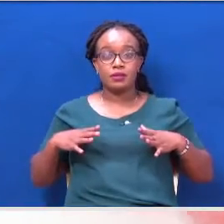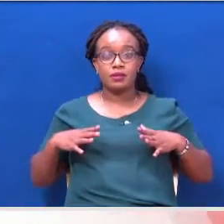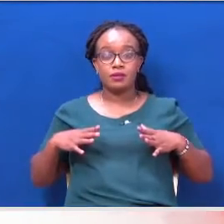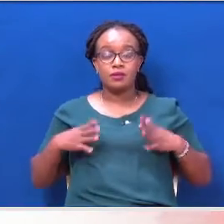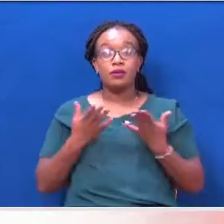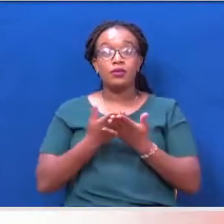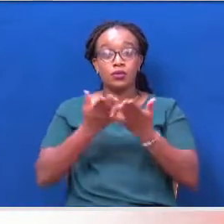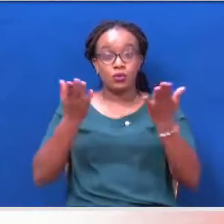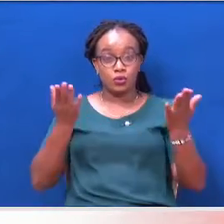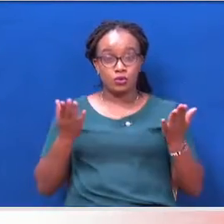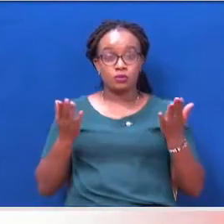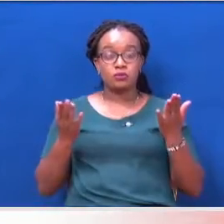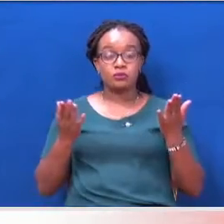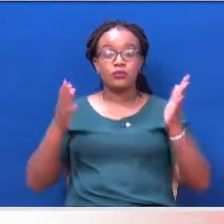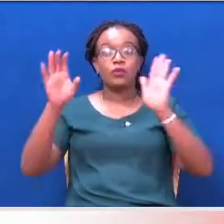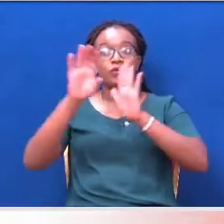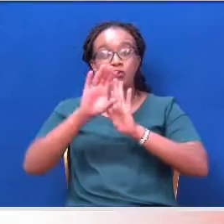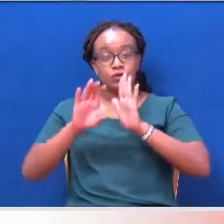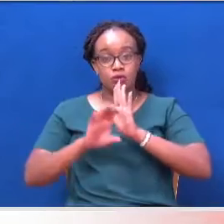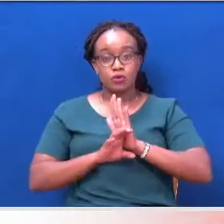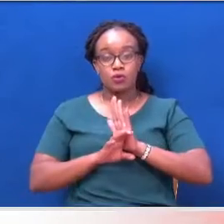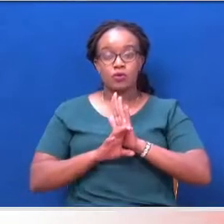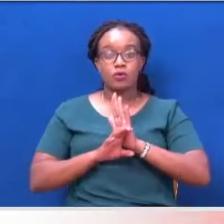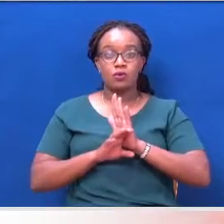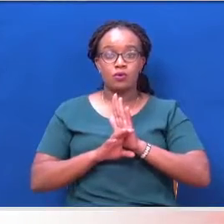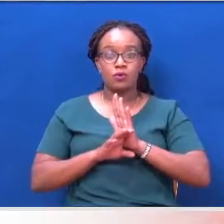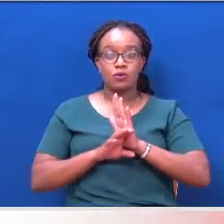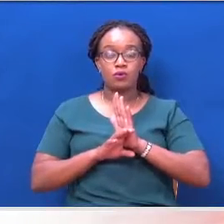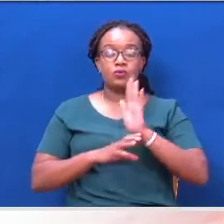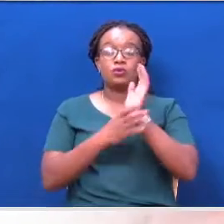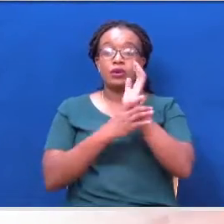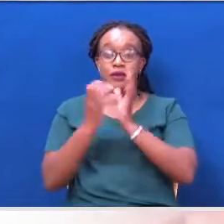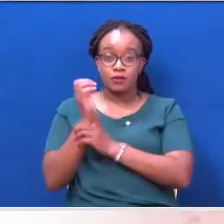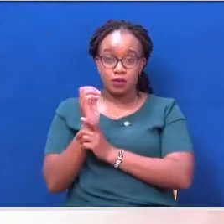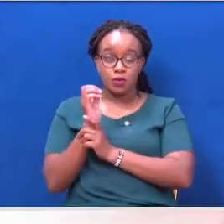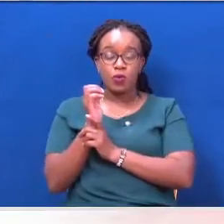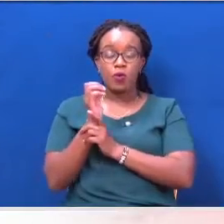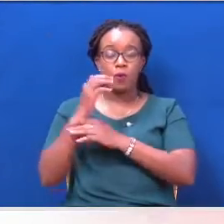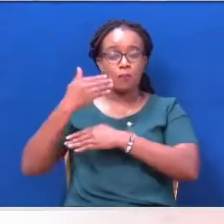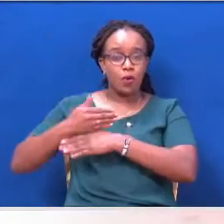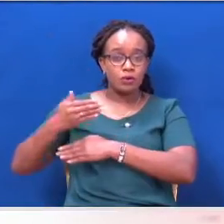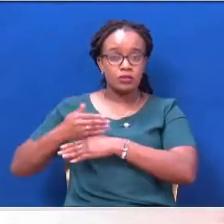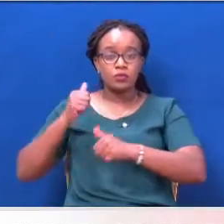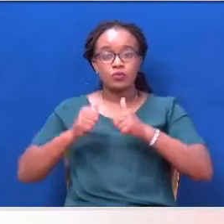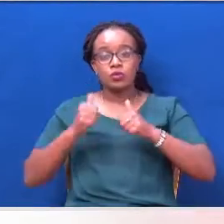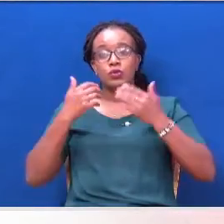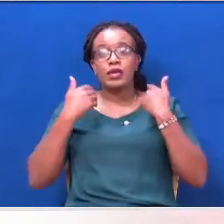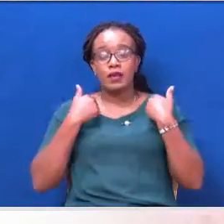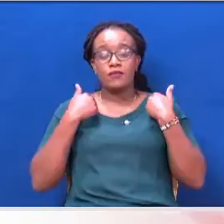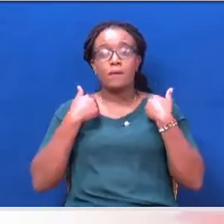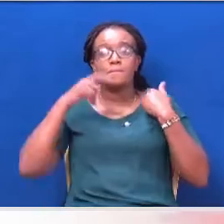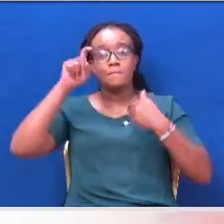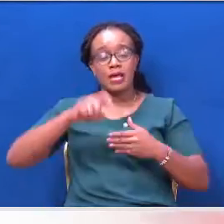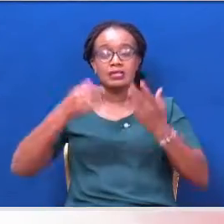those constitutional or geographical boundaries that are there, there must be a common thread. There must